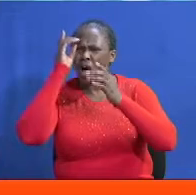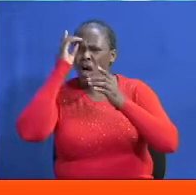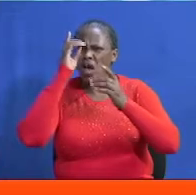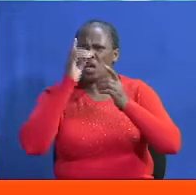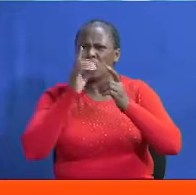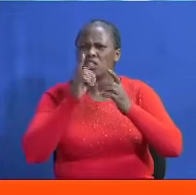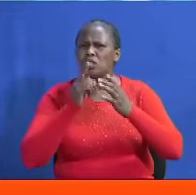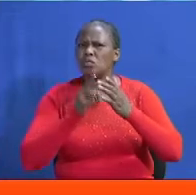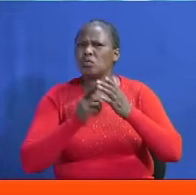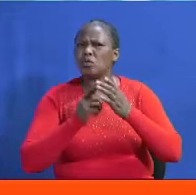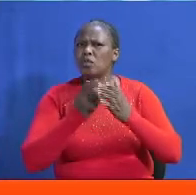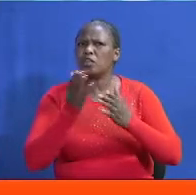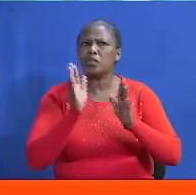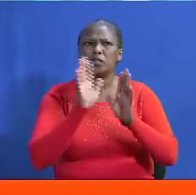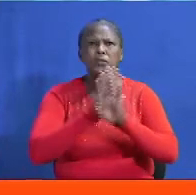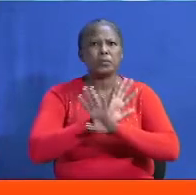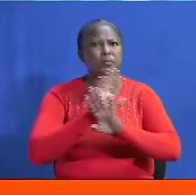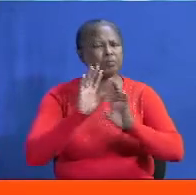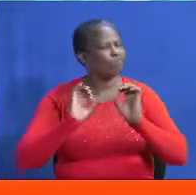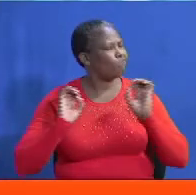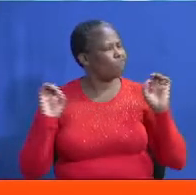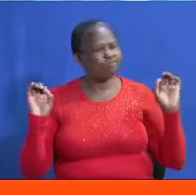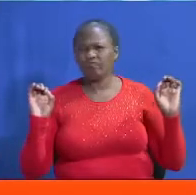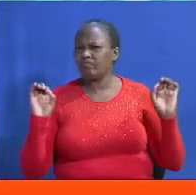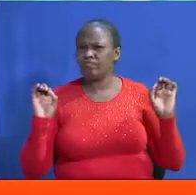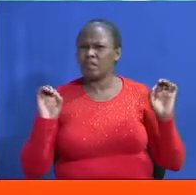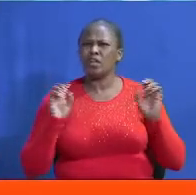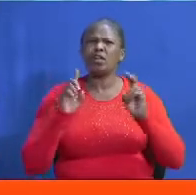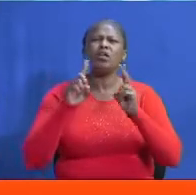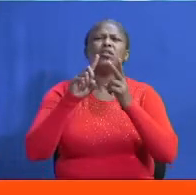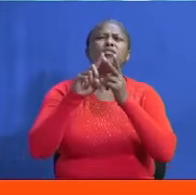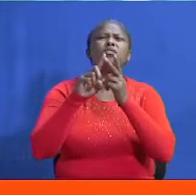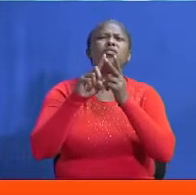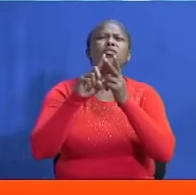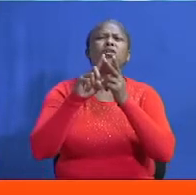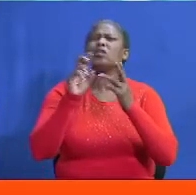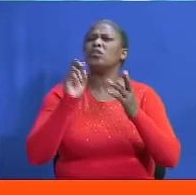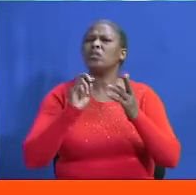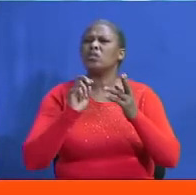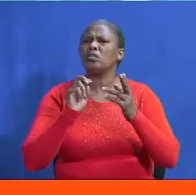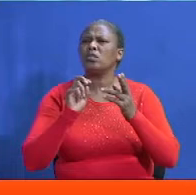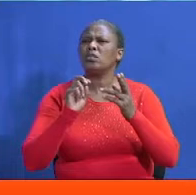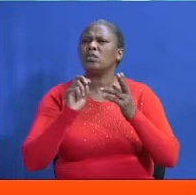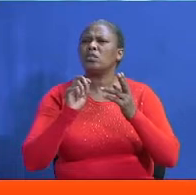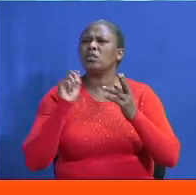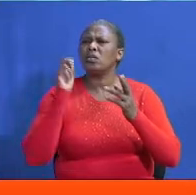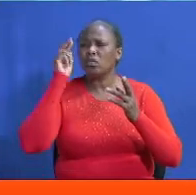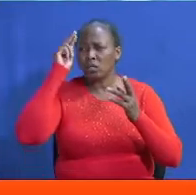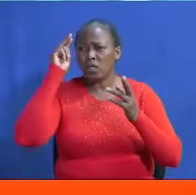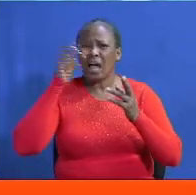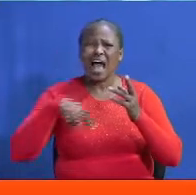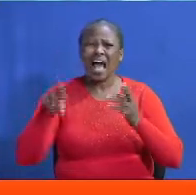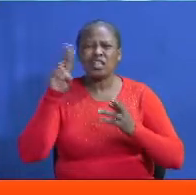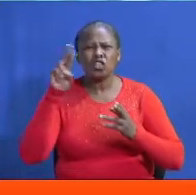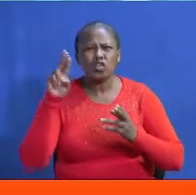anywhere close to transparent. Right. So that is one of the reasons. The second reason mm-hmm. is we need to use the